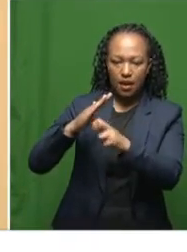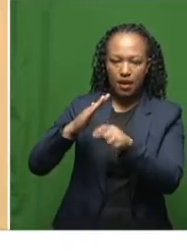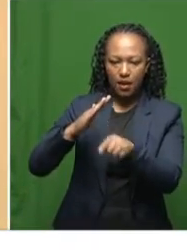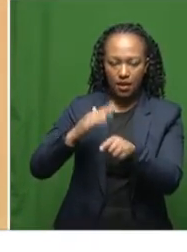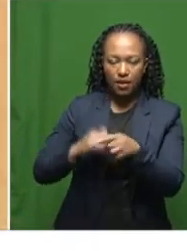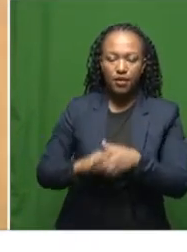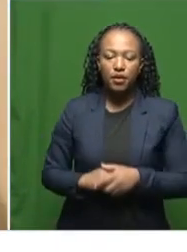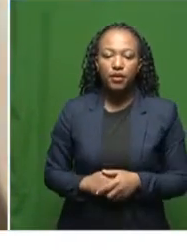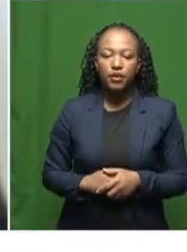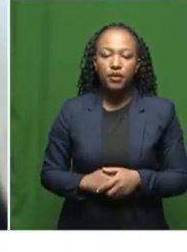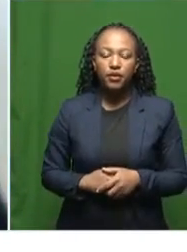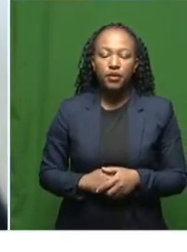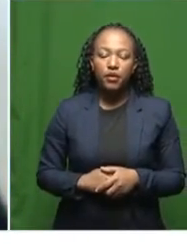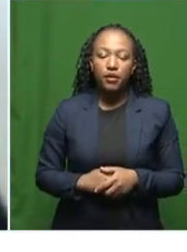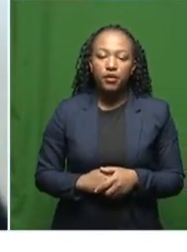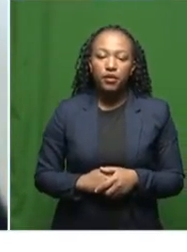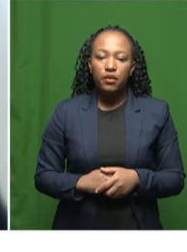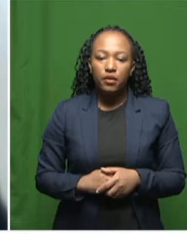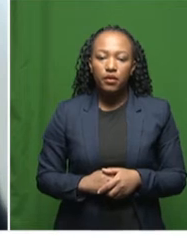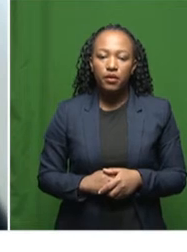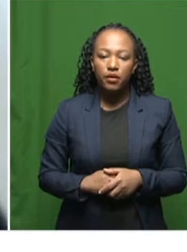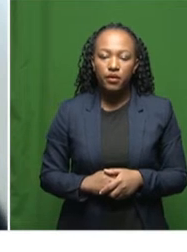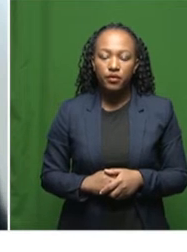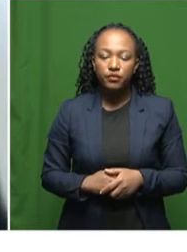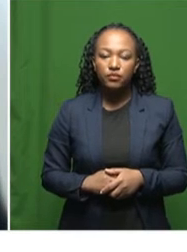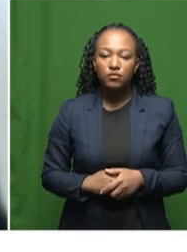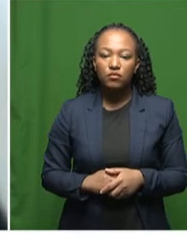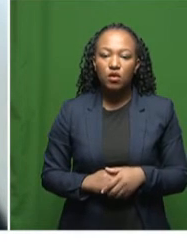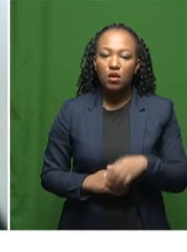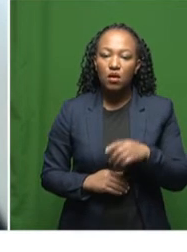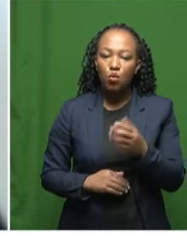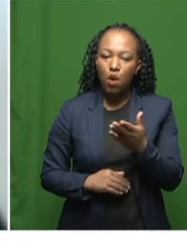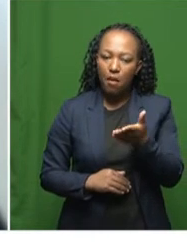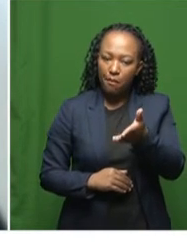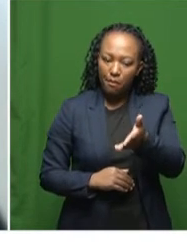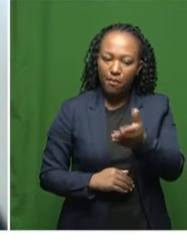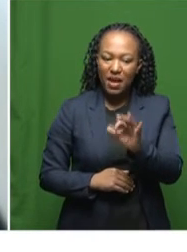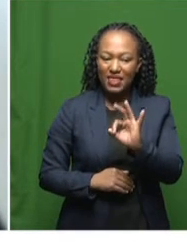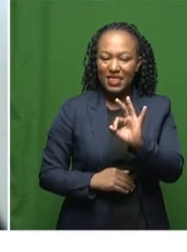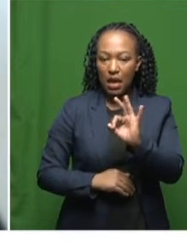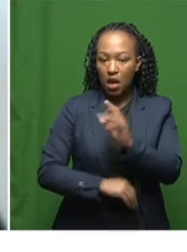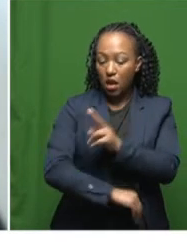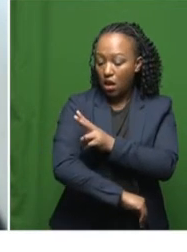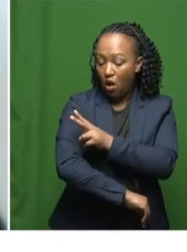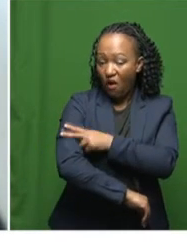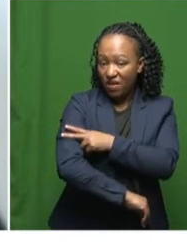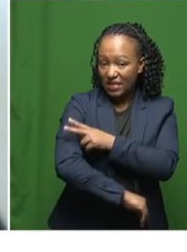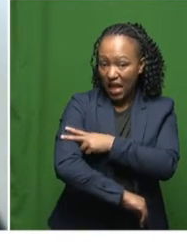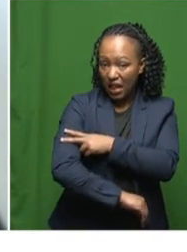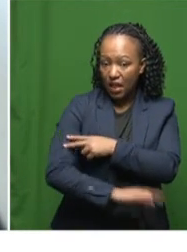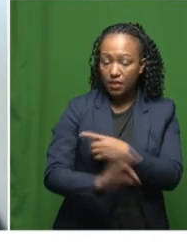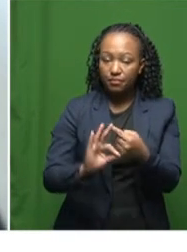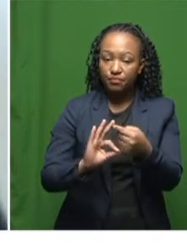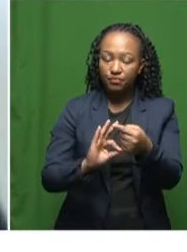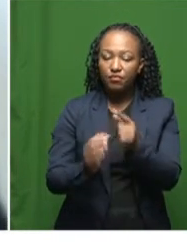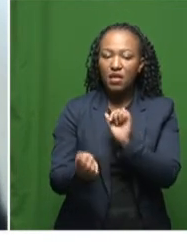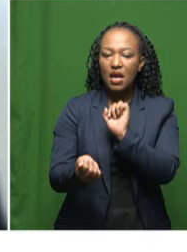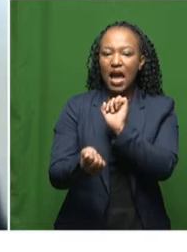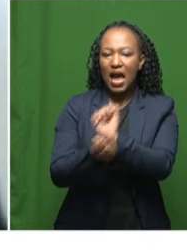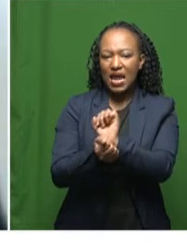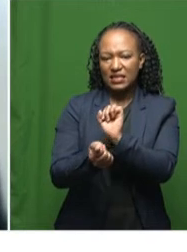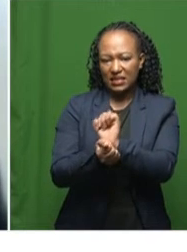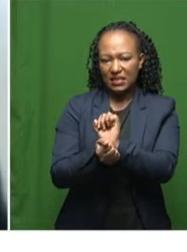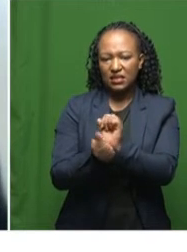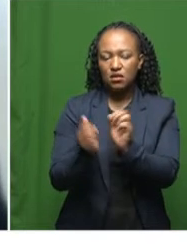There were about 3 officials that were arrested from the Department of